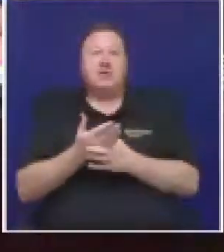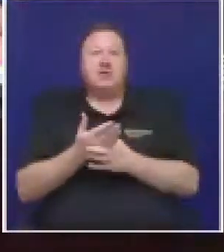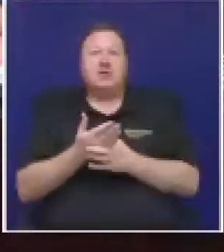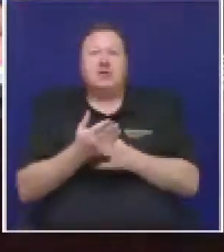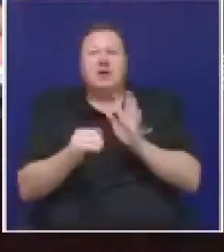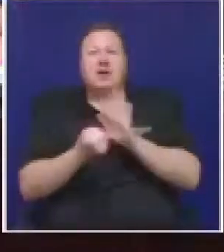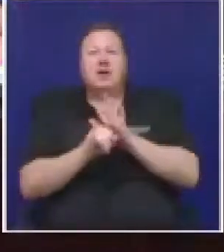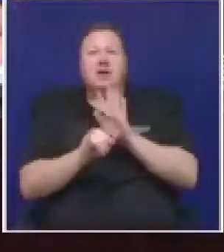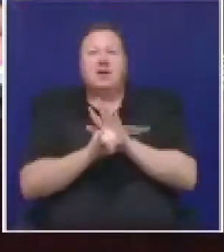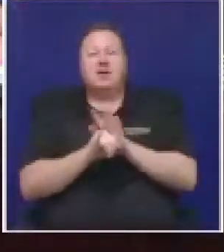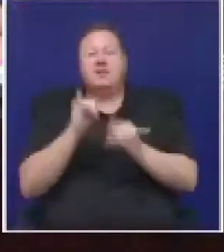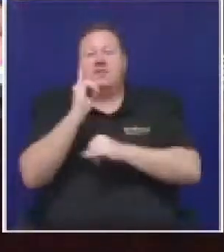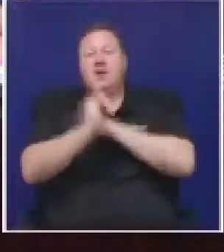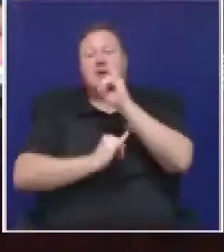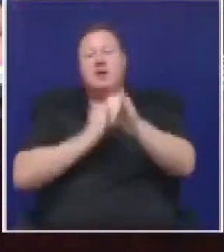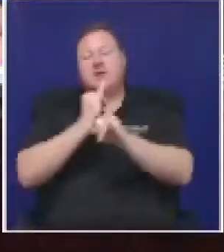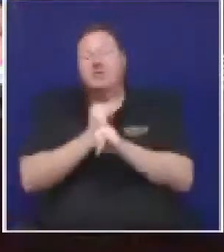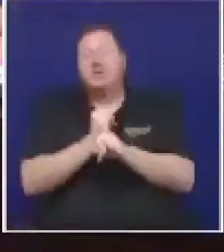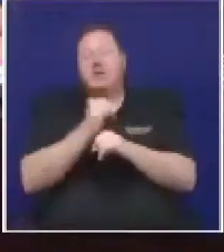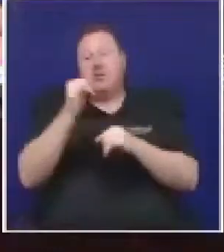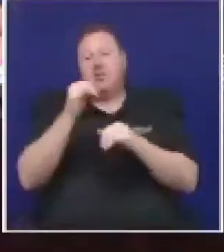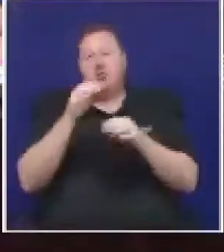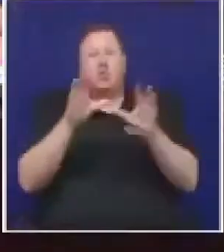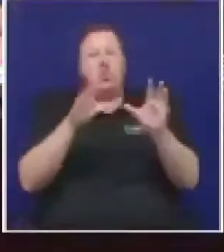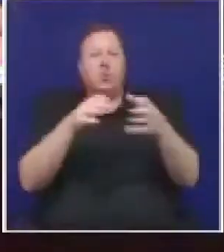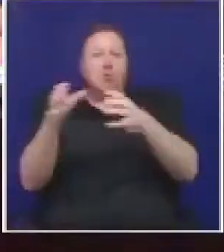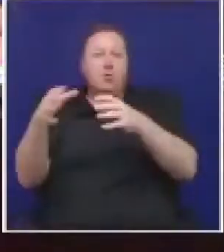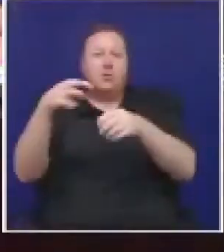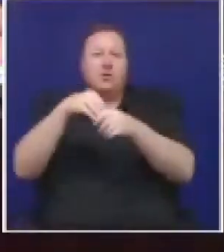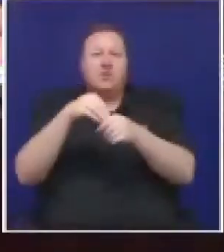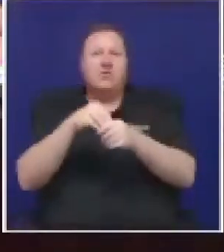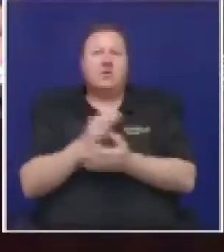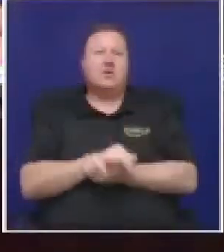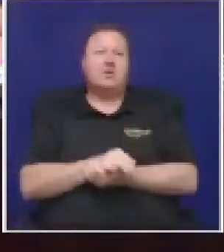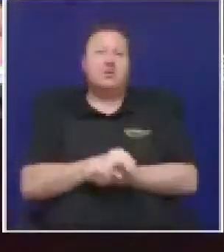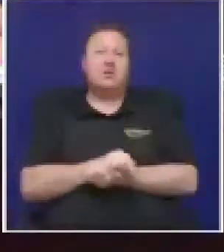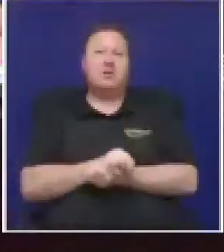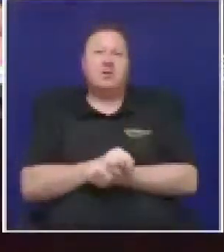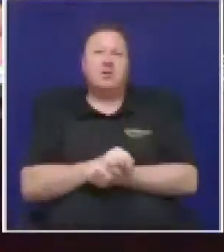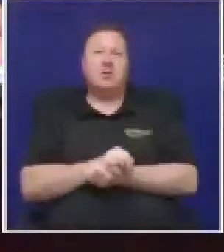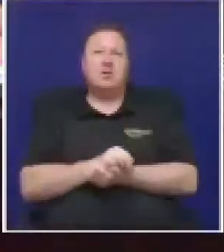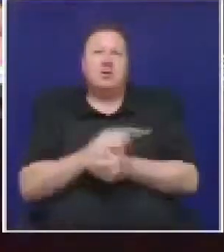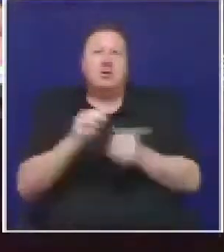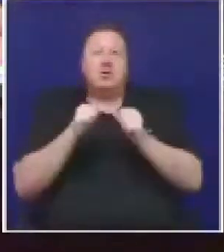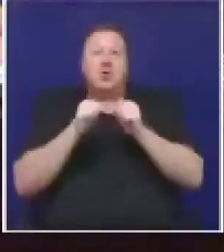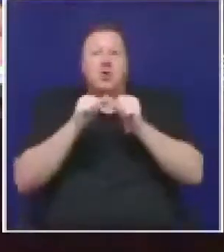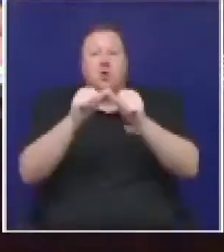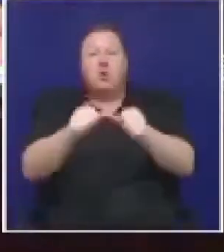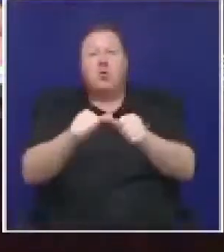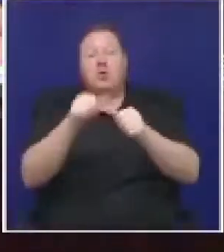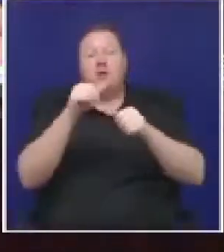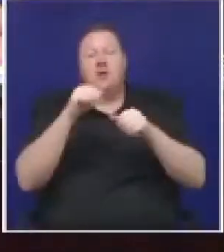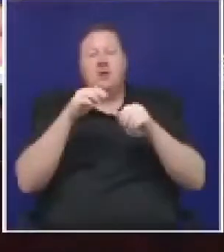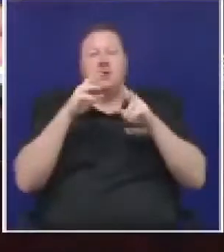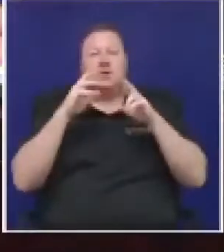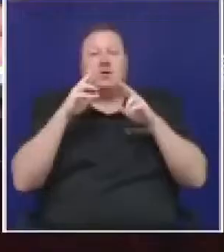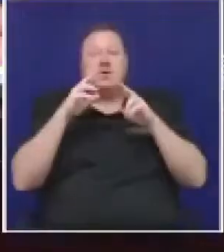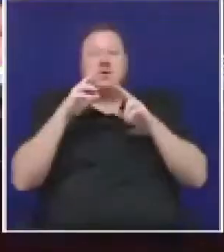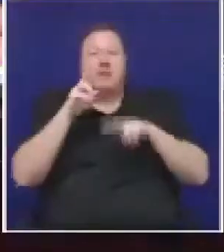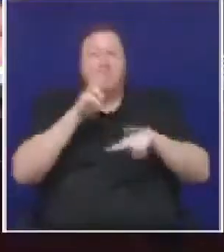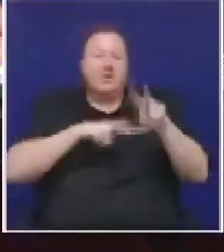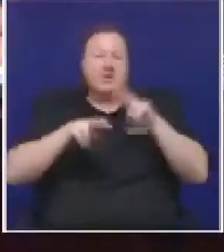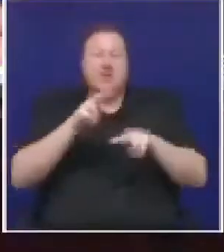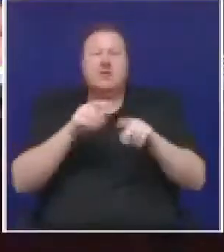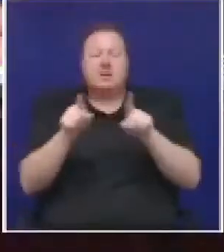identified international actors and ongoing investigations. Over the